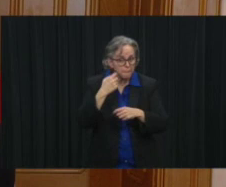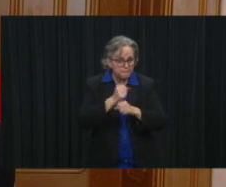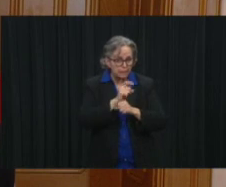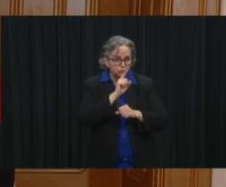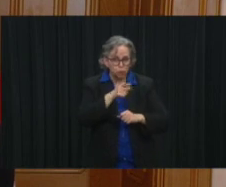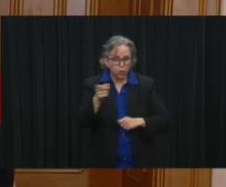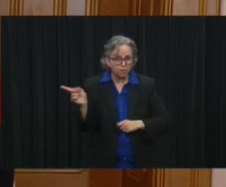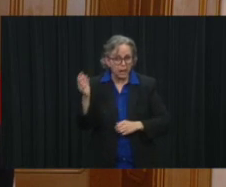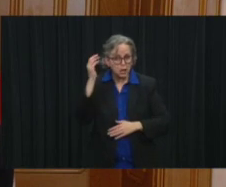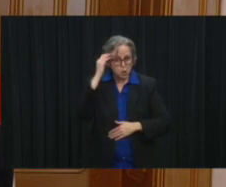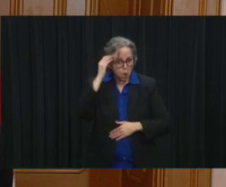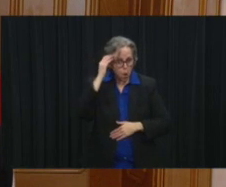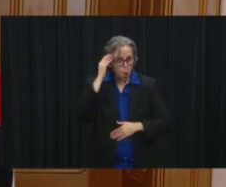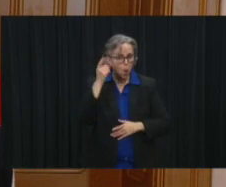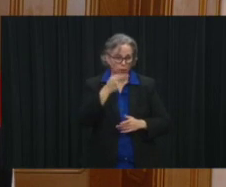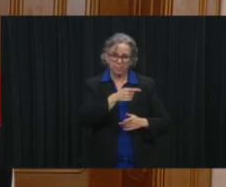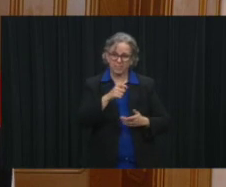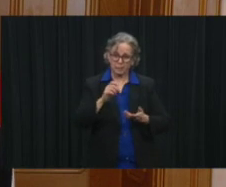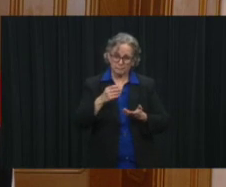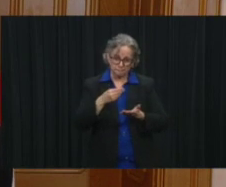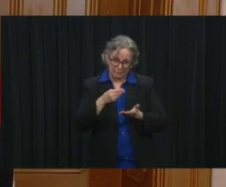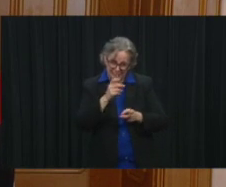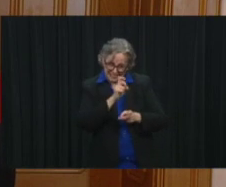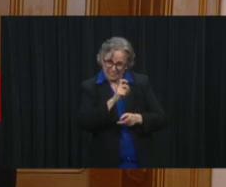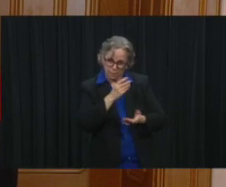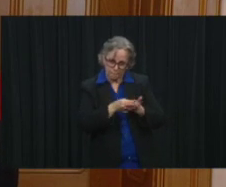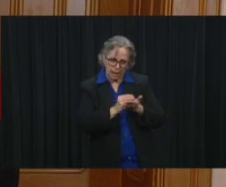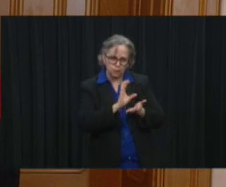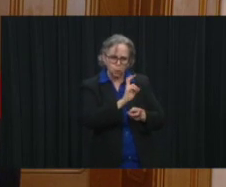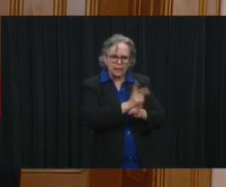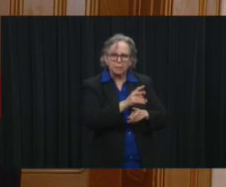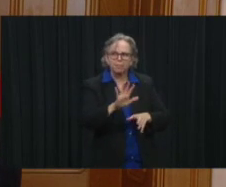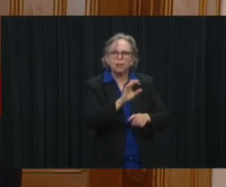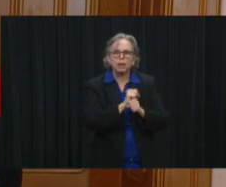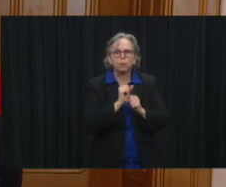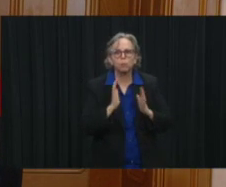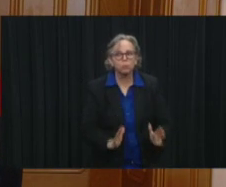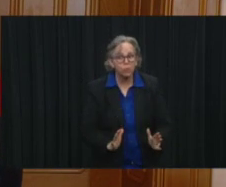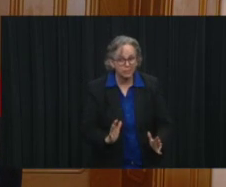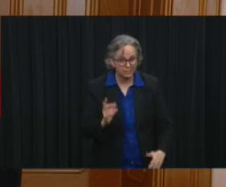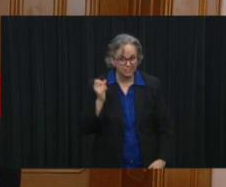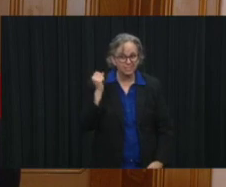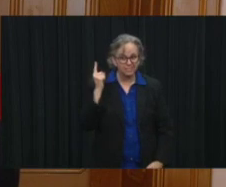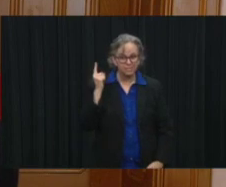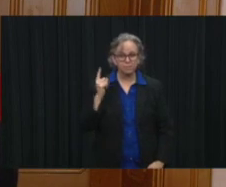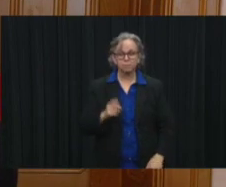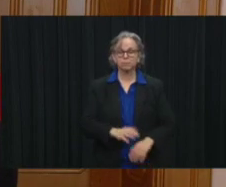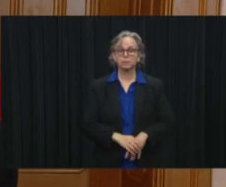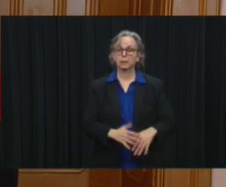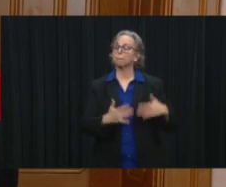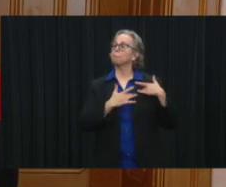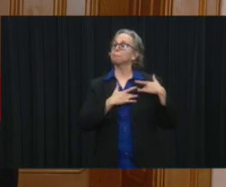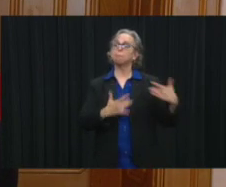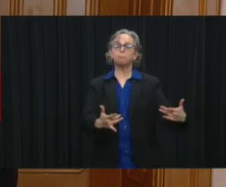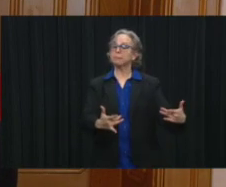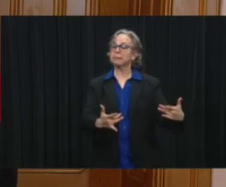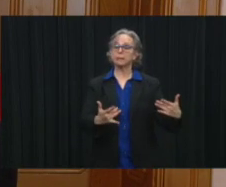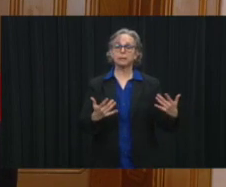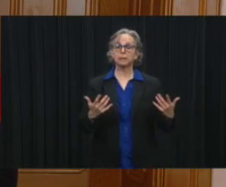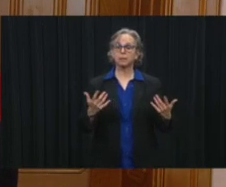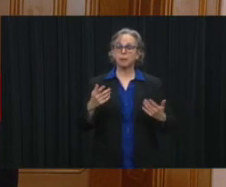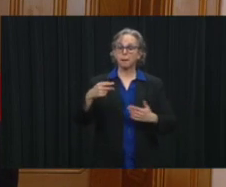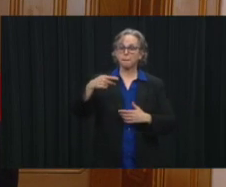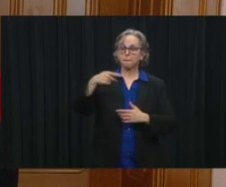employees. Businesses are going to be eligible for loan amounts equal to 2.5 times their normal payroll expense for a month, and that will be based on their